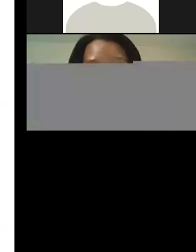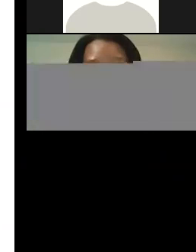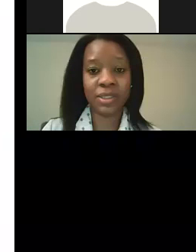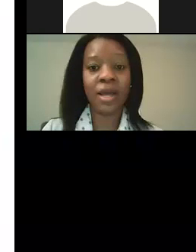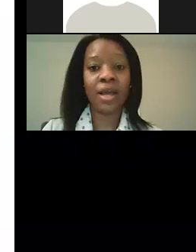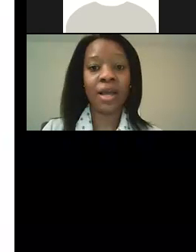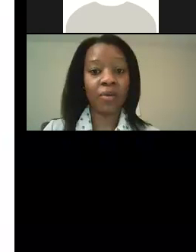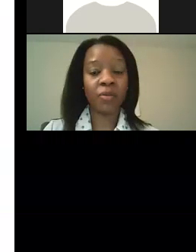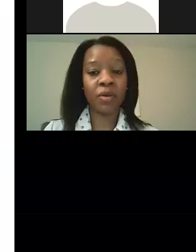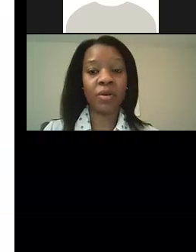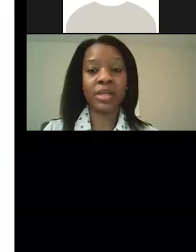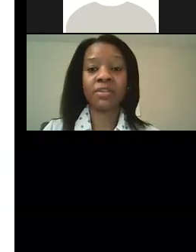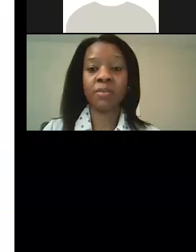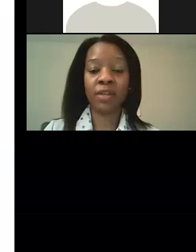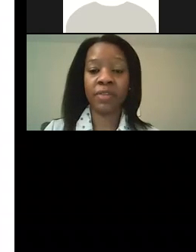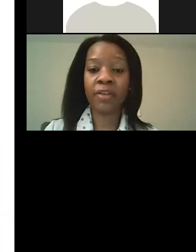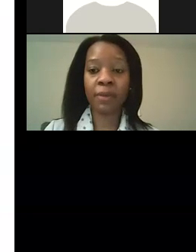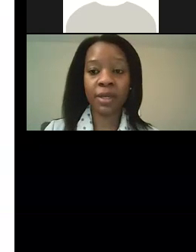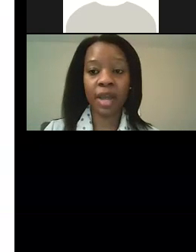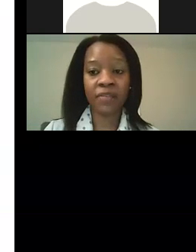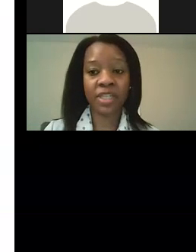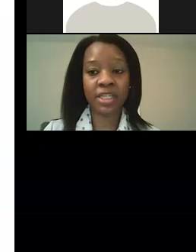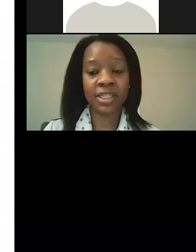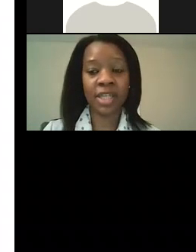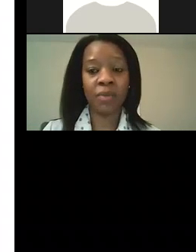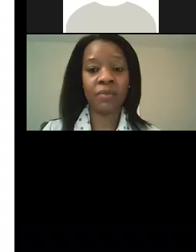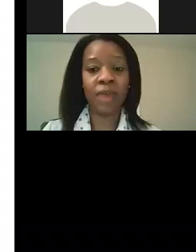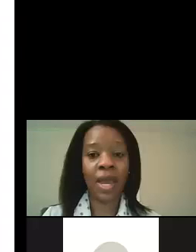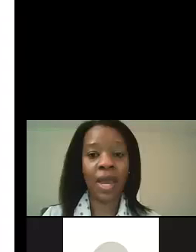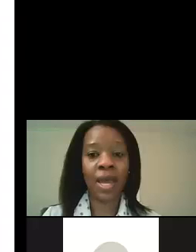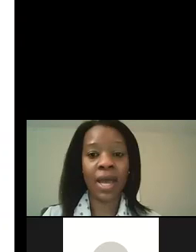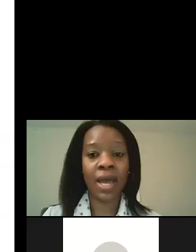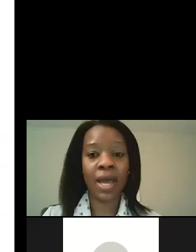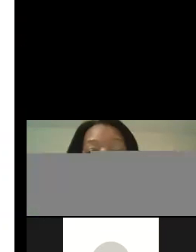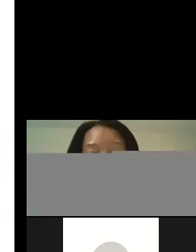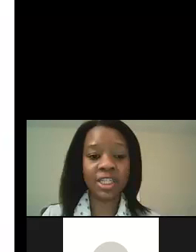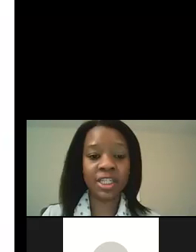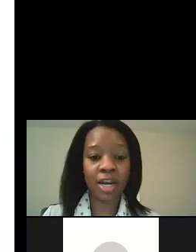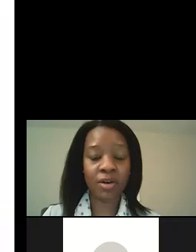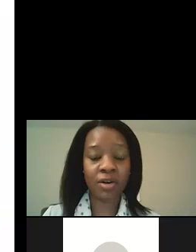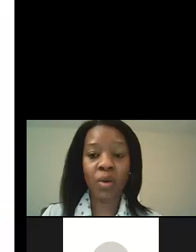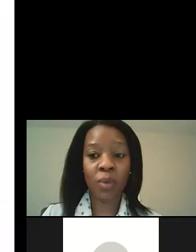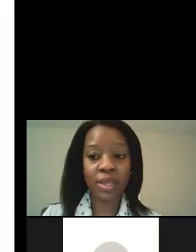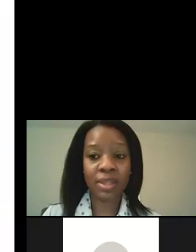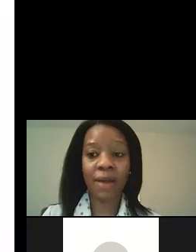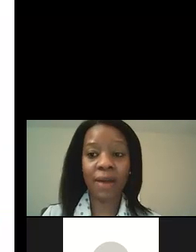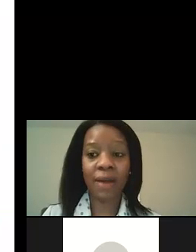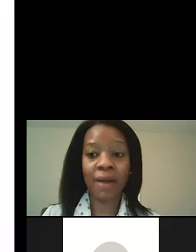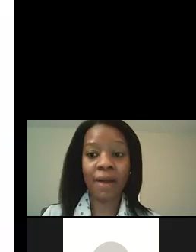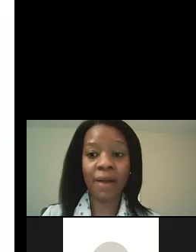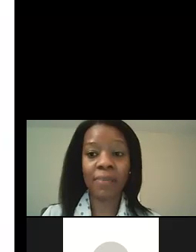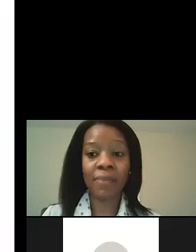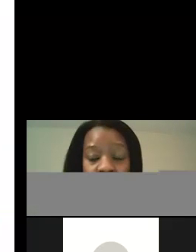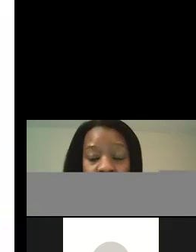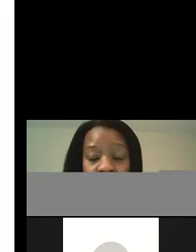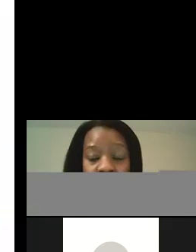this presentation, along with the recordings from all of the other community conversations that we've had, are going to be shared with